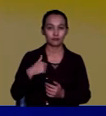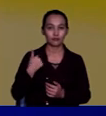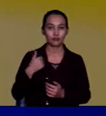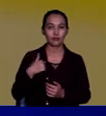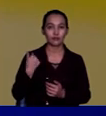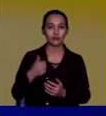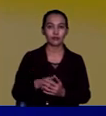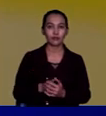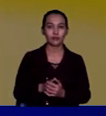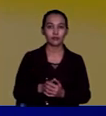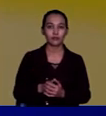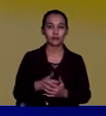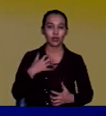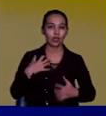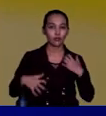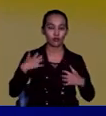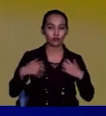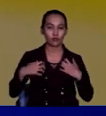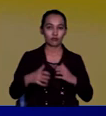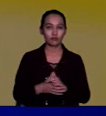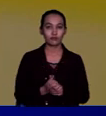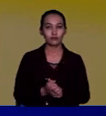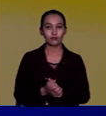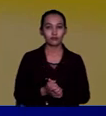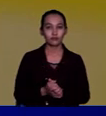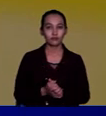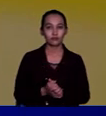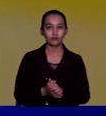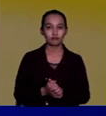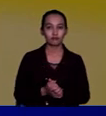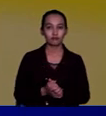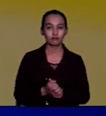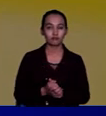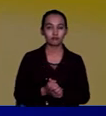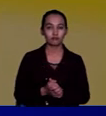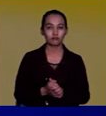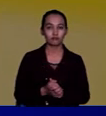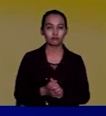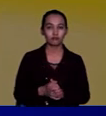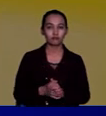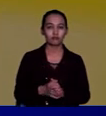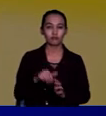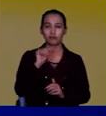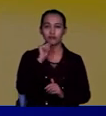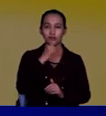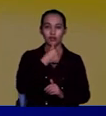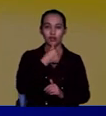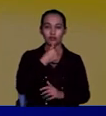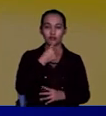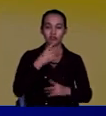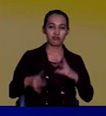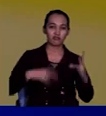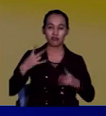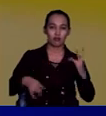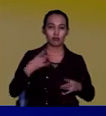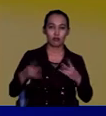Shu bilan birgalikda shoshqaloqlik qildi. Va qaysar shamol. Va